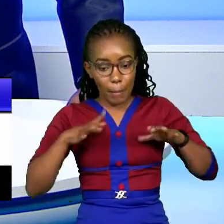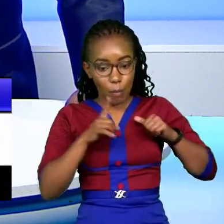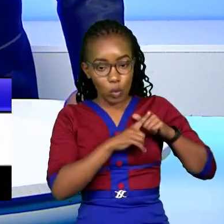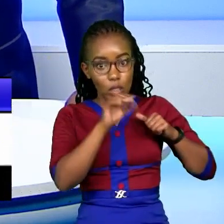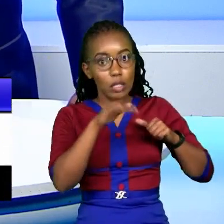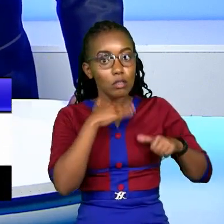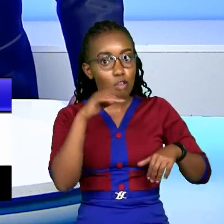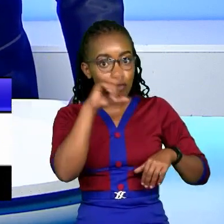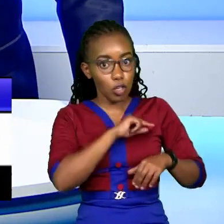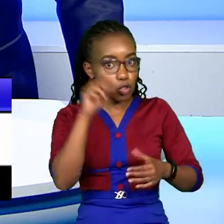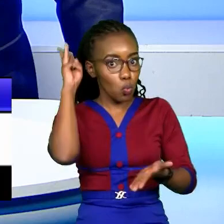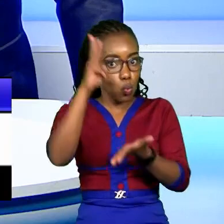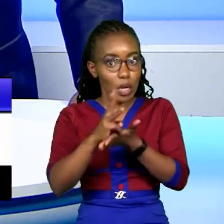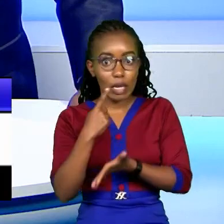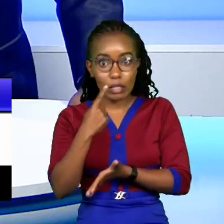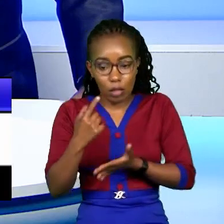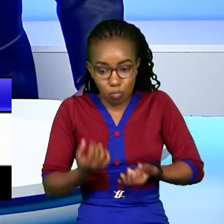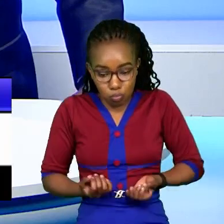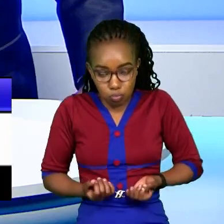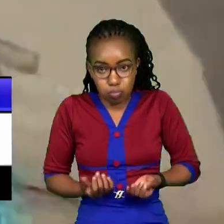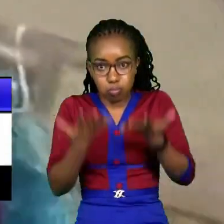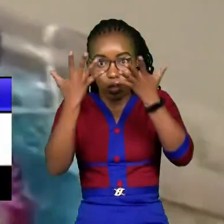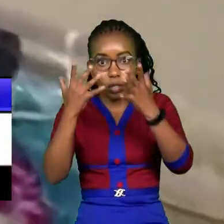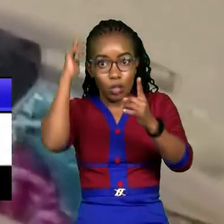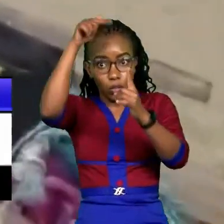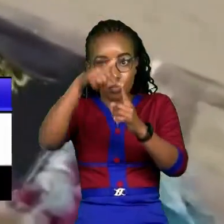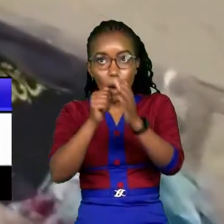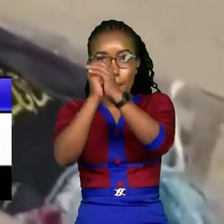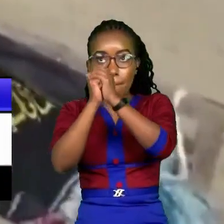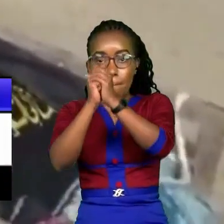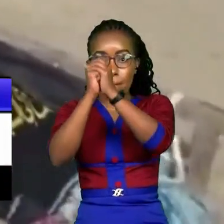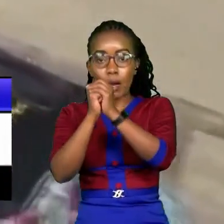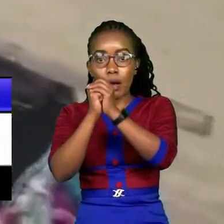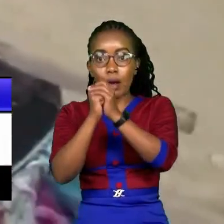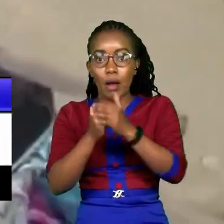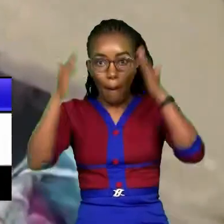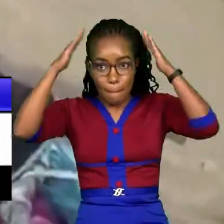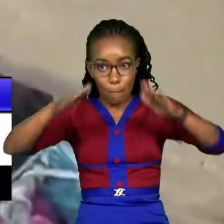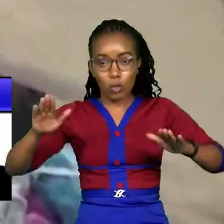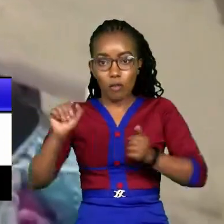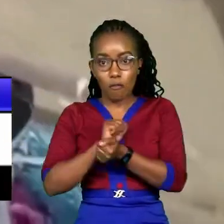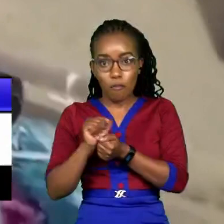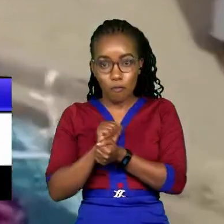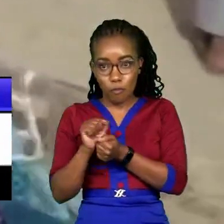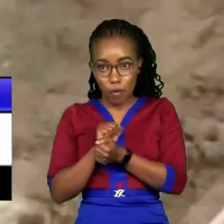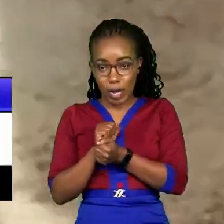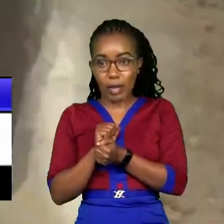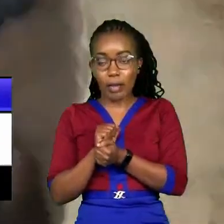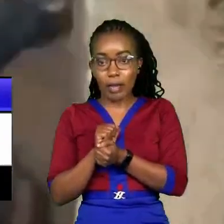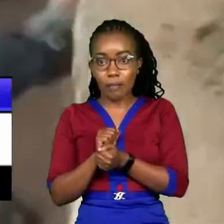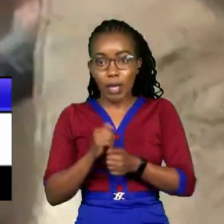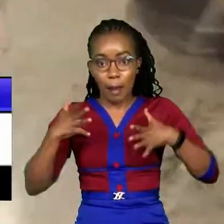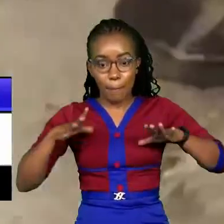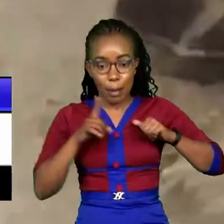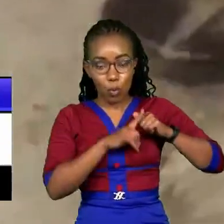people. The witnesses say the attack targeted Shiite Muslim worshippers during Friday prayers in the city of Kunduz. More than 60 people